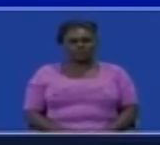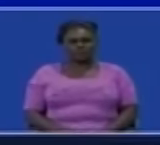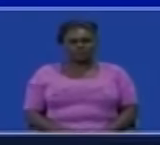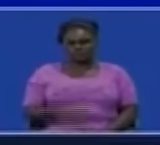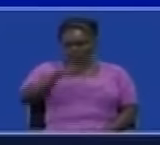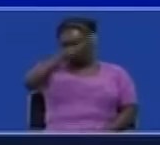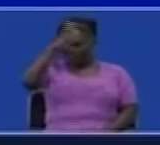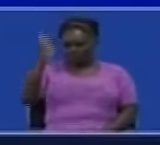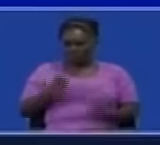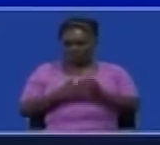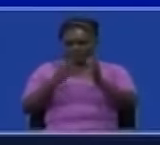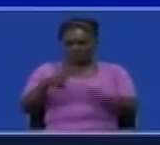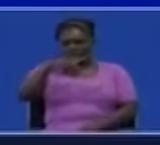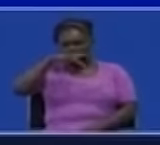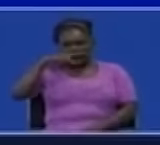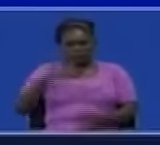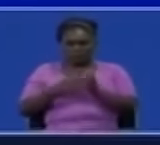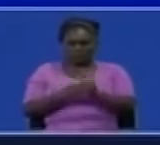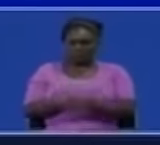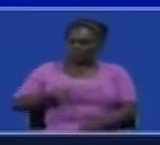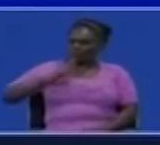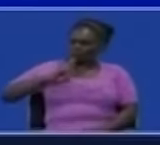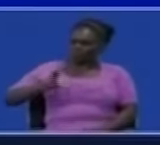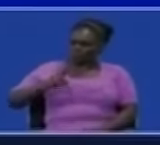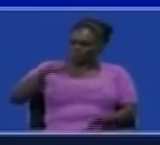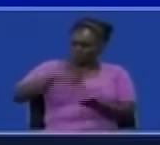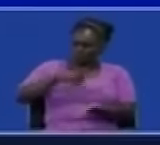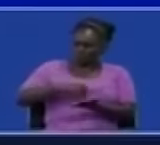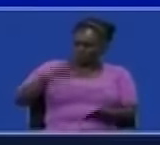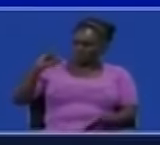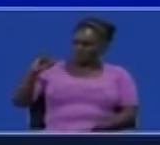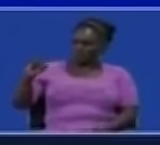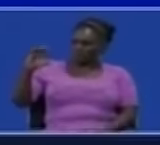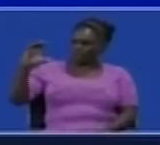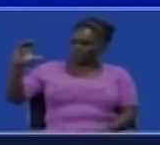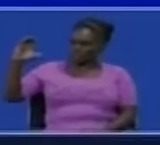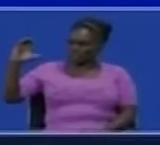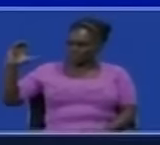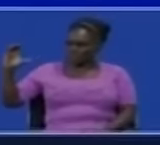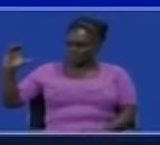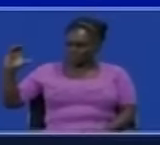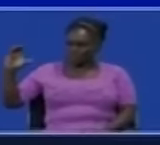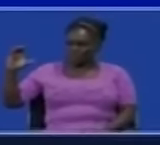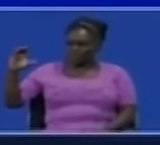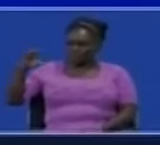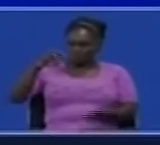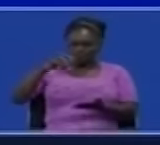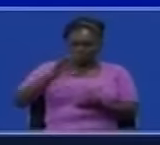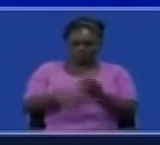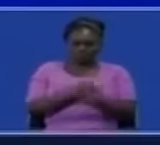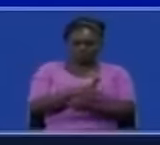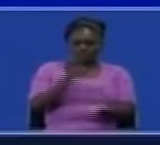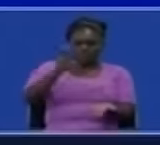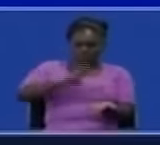Wiper leaders led by Kalonzo Musyoka are now threatening to invoke the International Criminal Court into the case of the audio